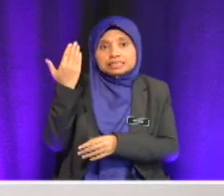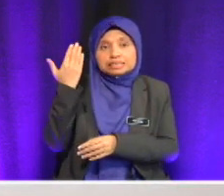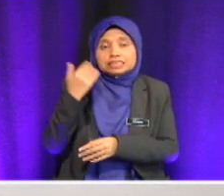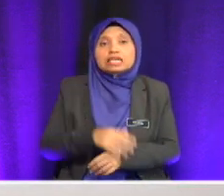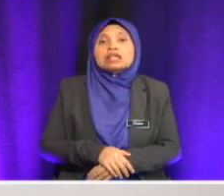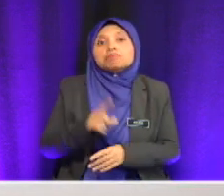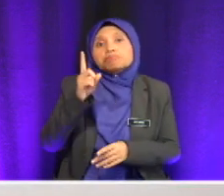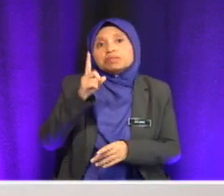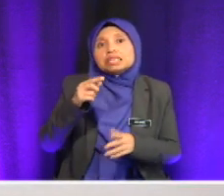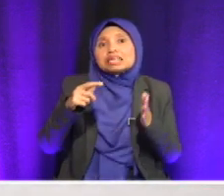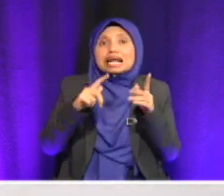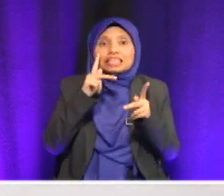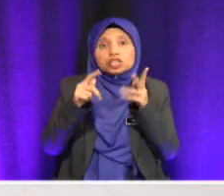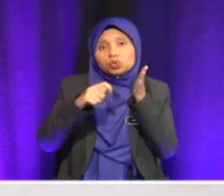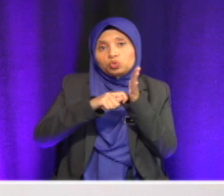question?